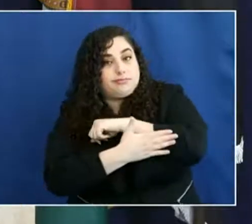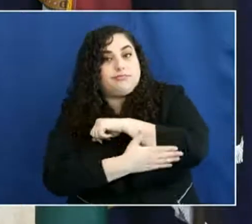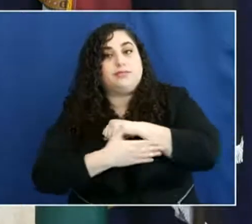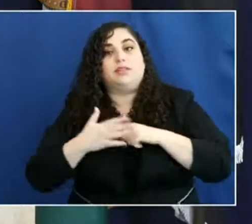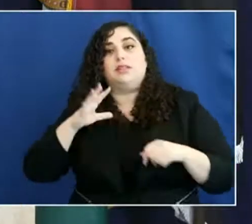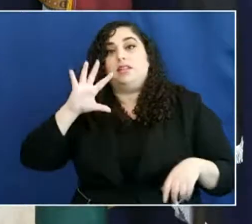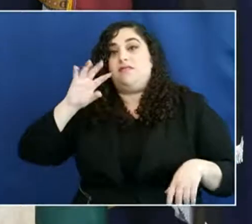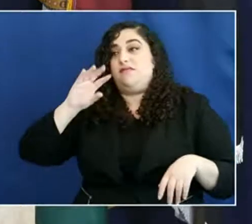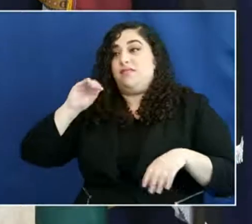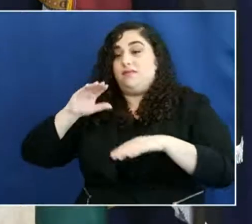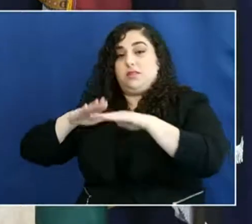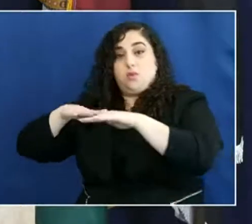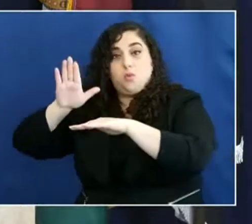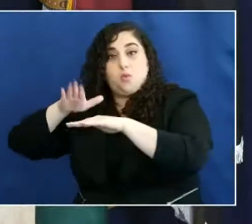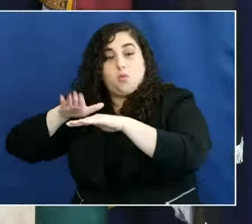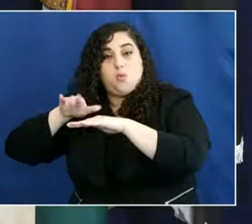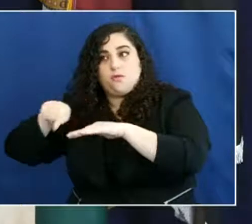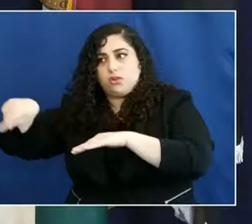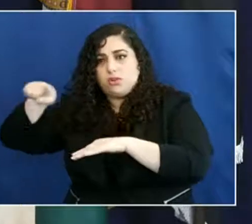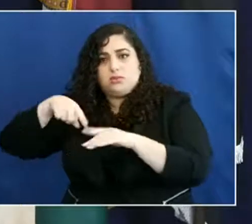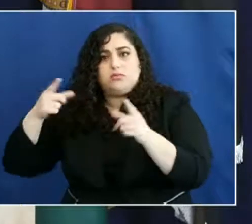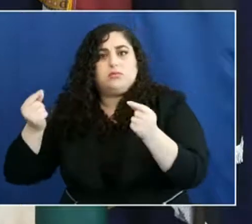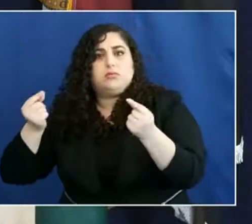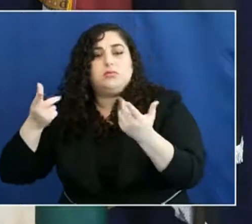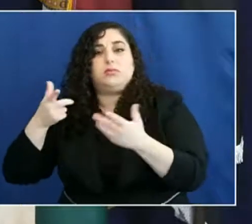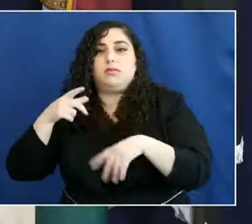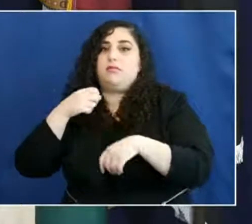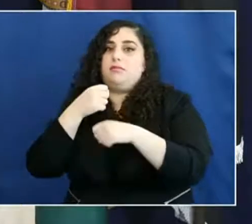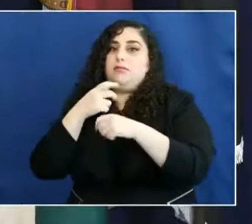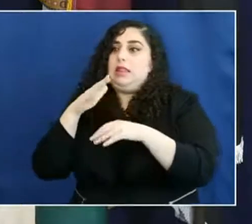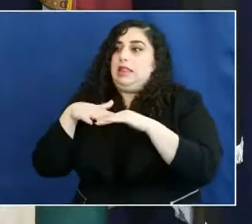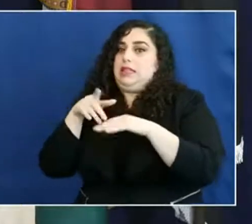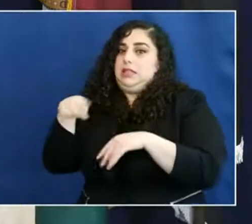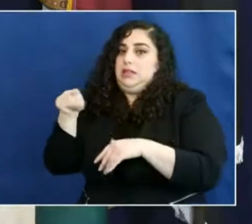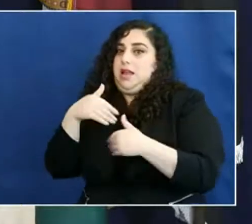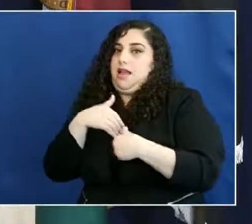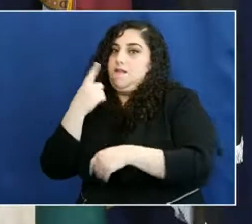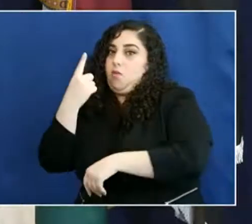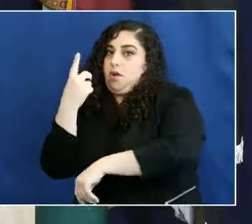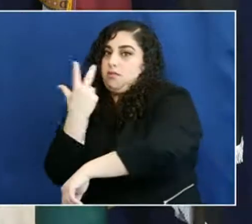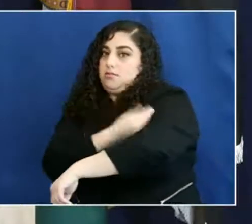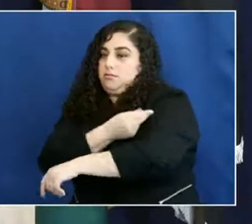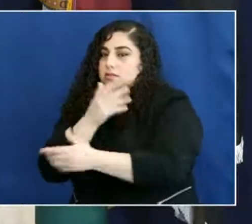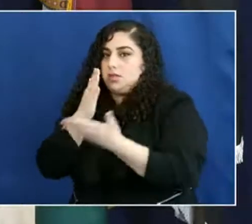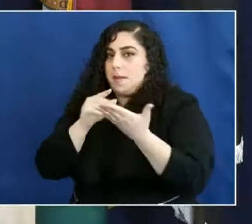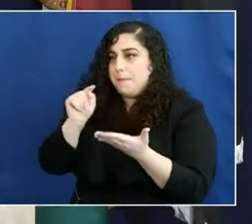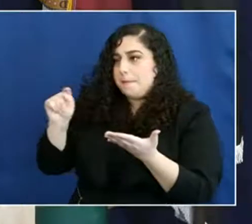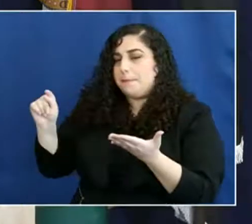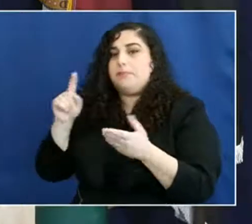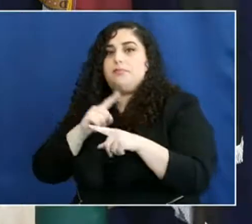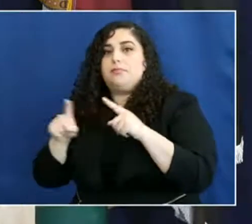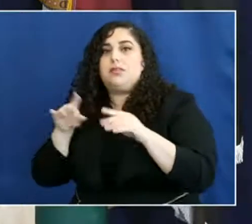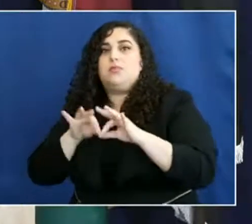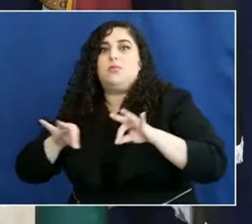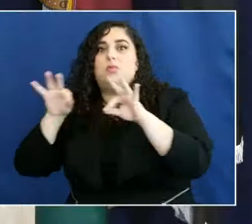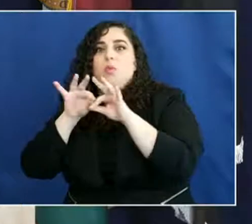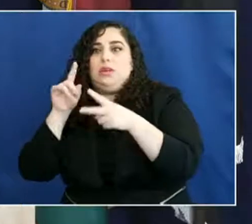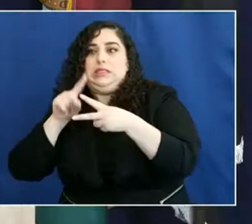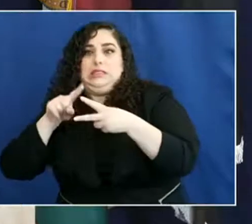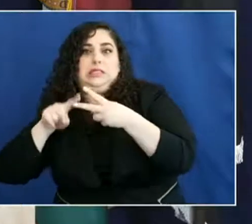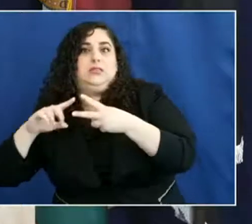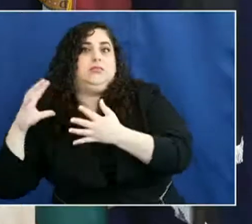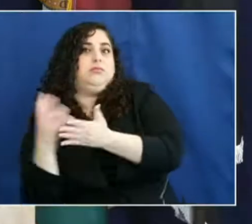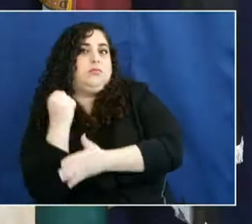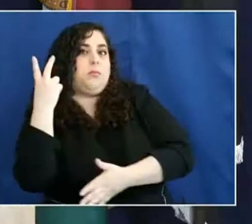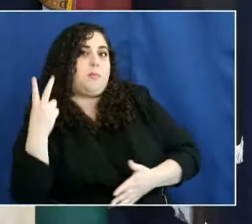received at least one vaccine due to large part the intervention programs we have placed under Project SAVE. I am pleased that these efforts